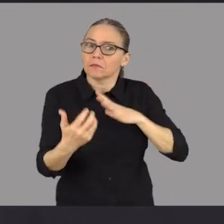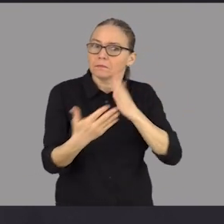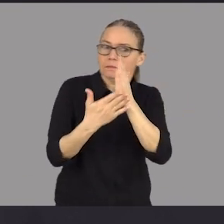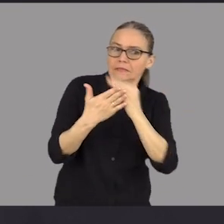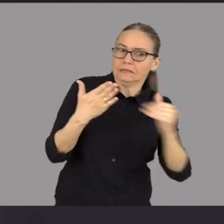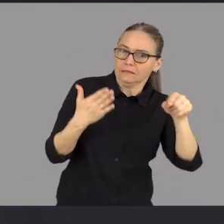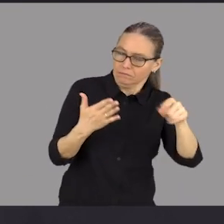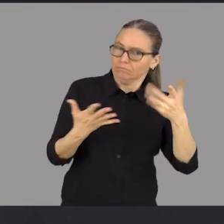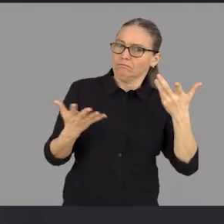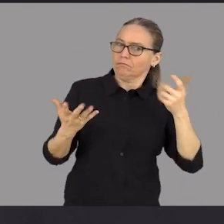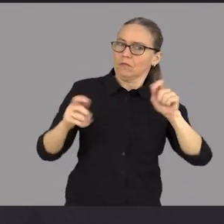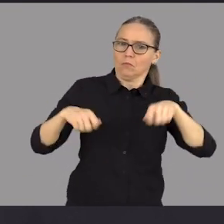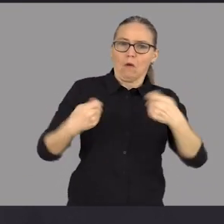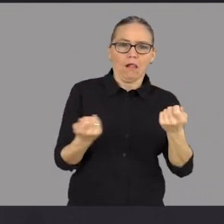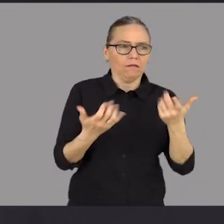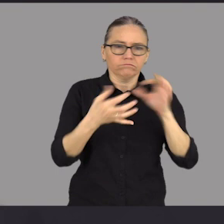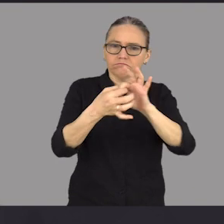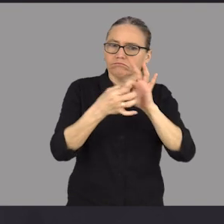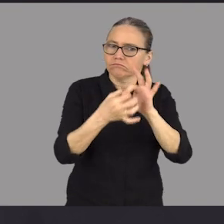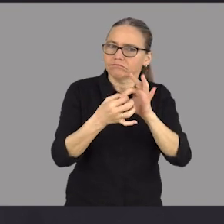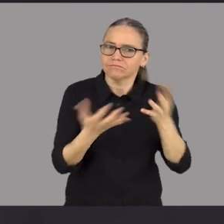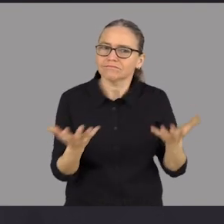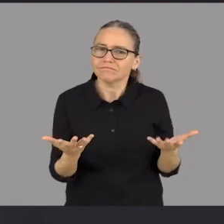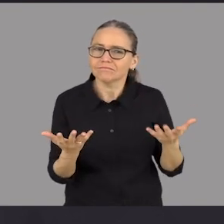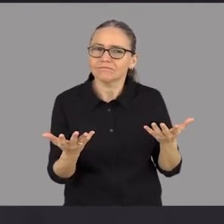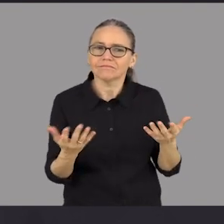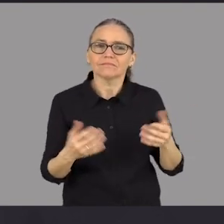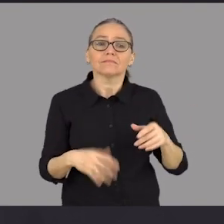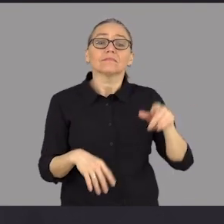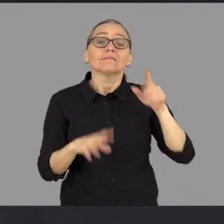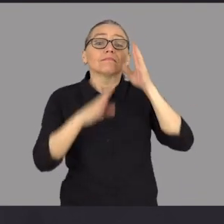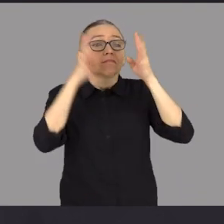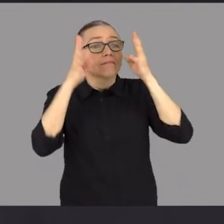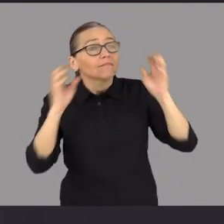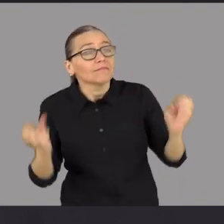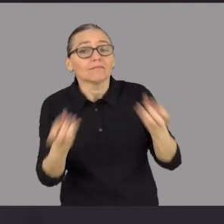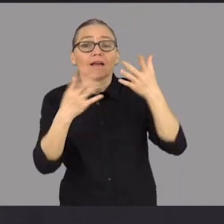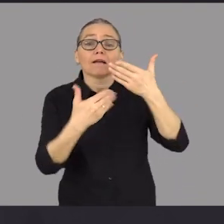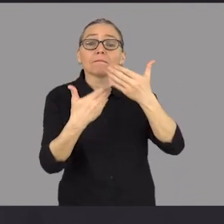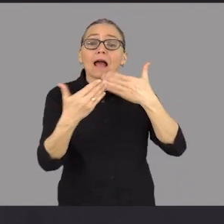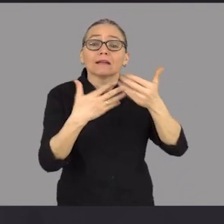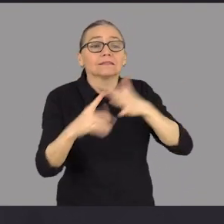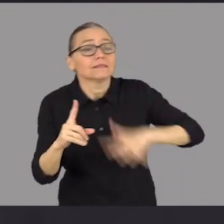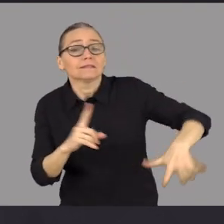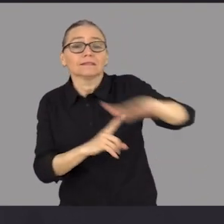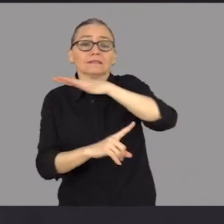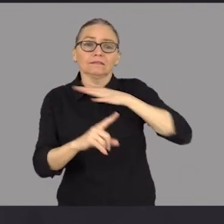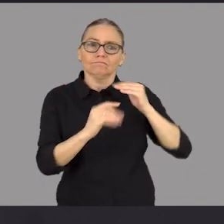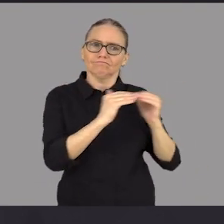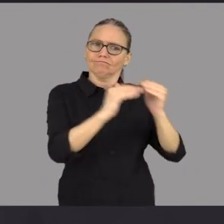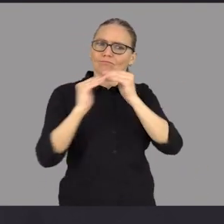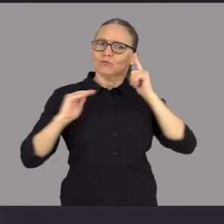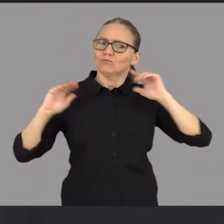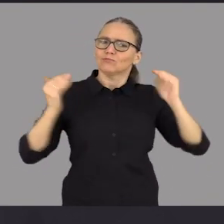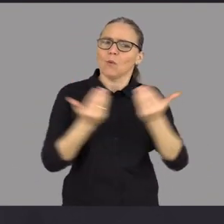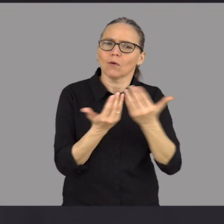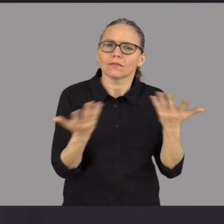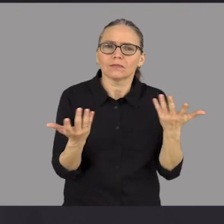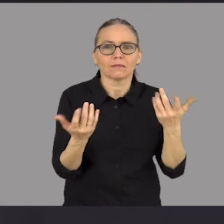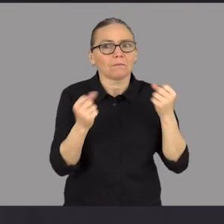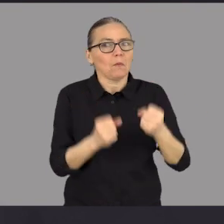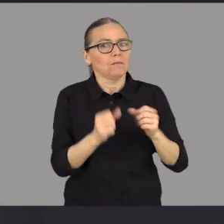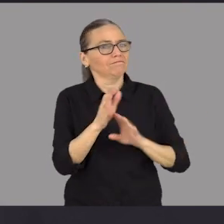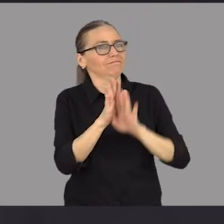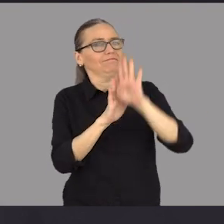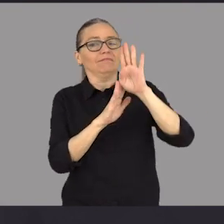your employees without even realizing it. Accommodations are a natural part of working together and creating an inclusive